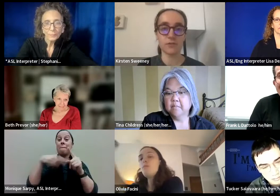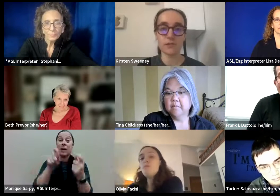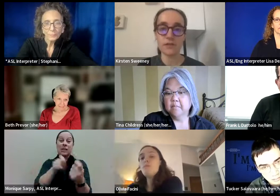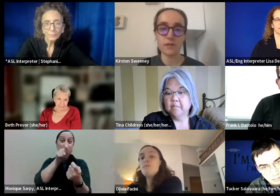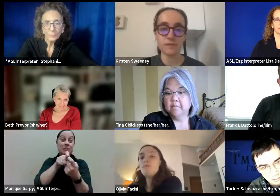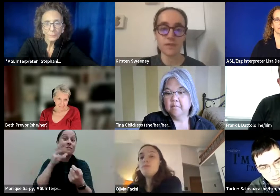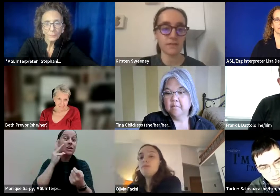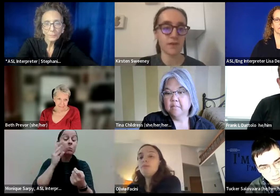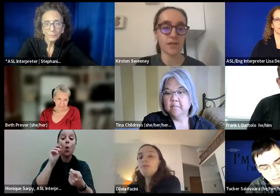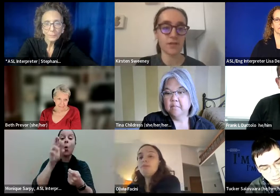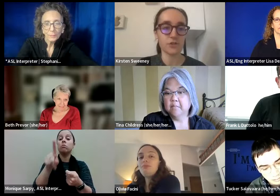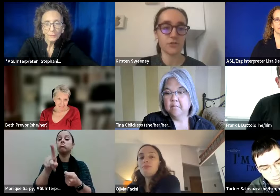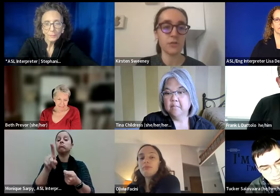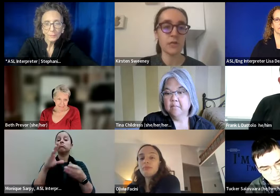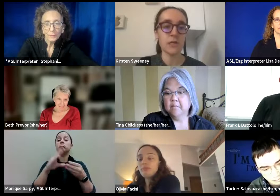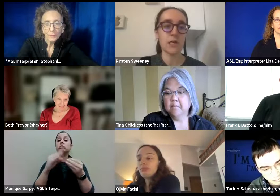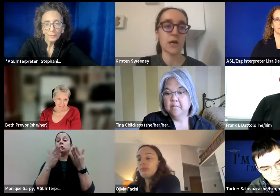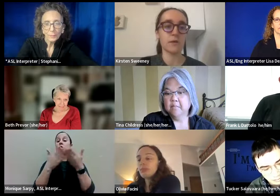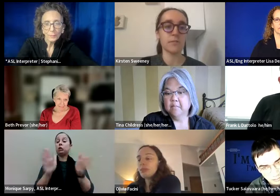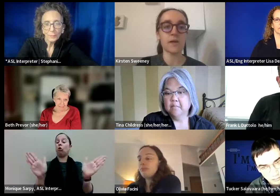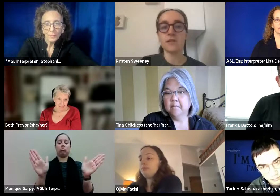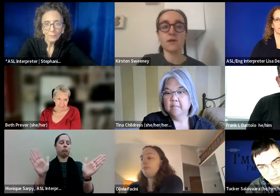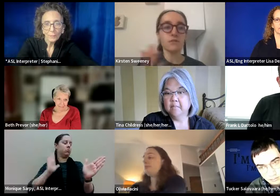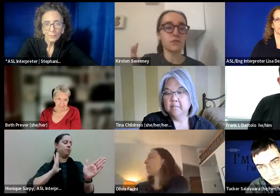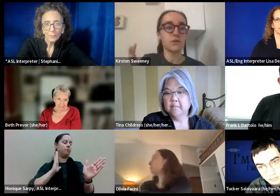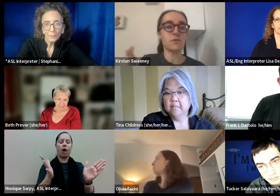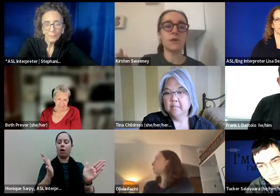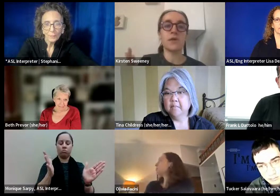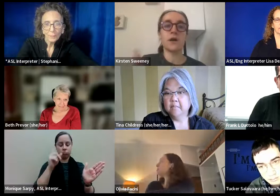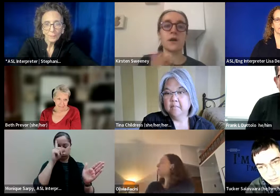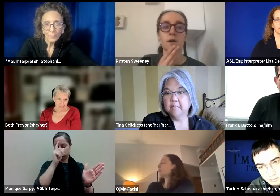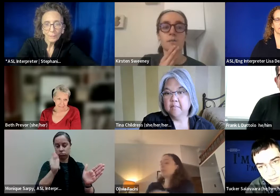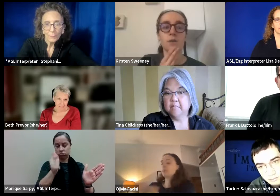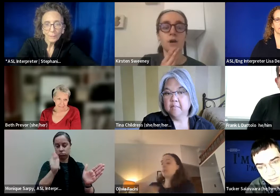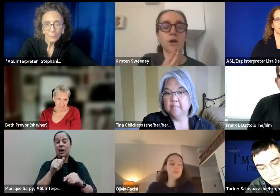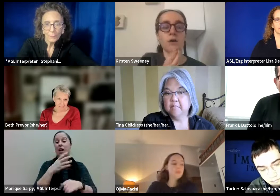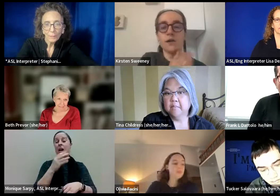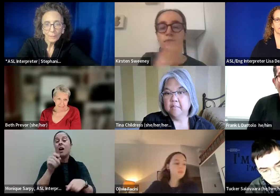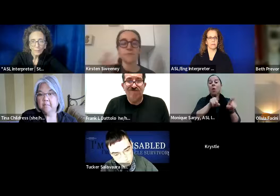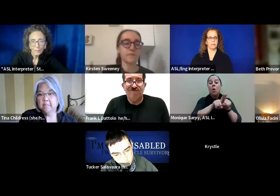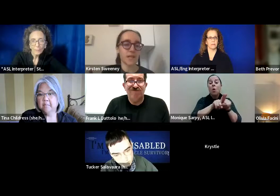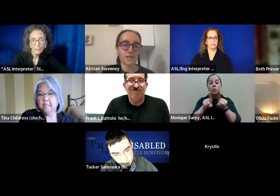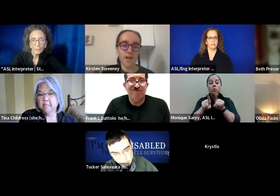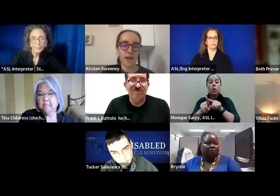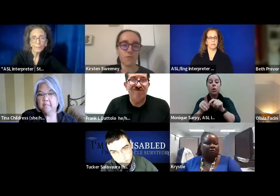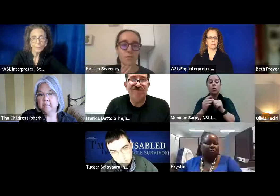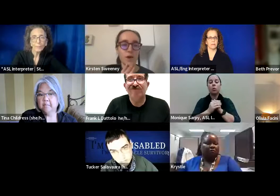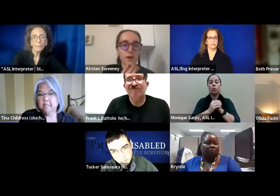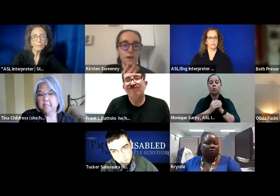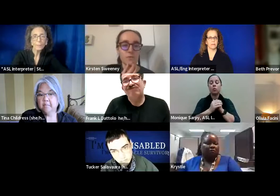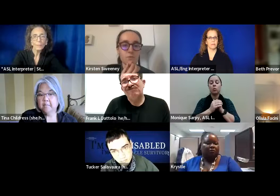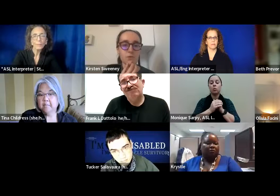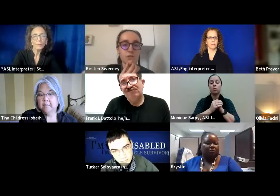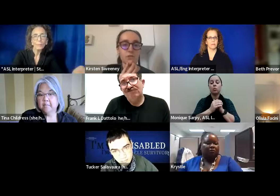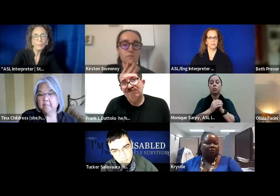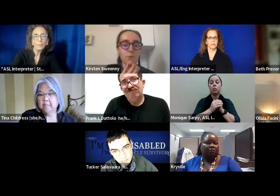speak generally, that's fine too. And then also on the flip side of that,